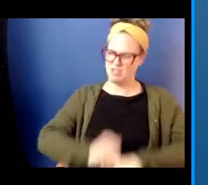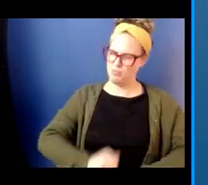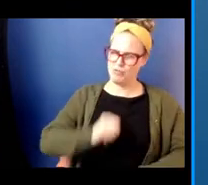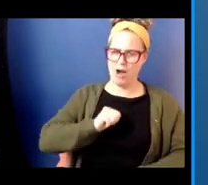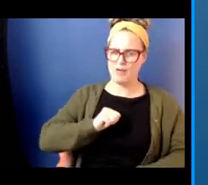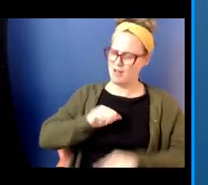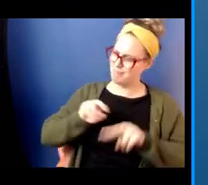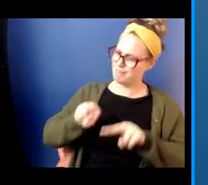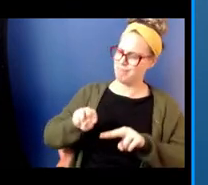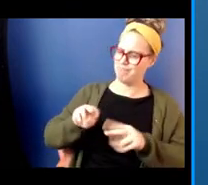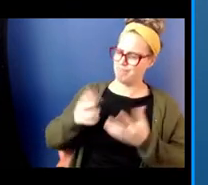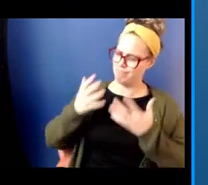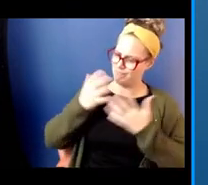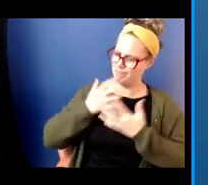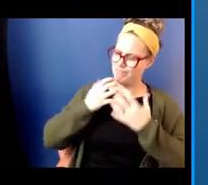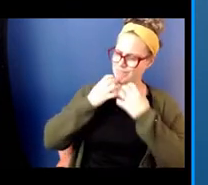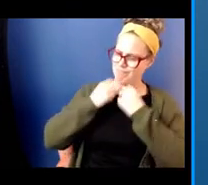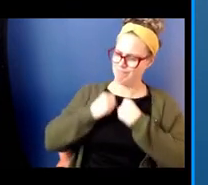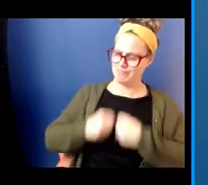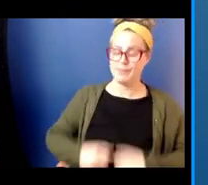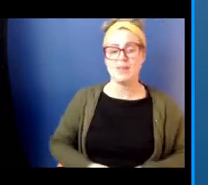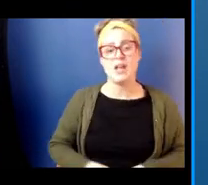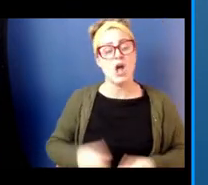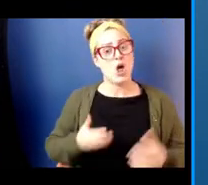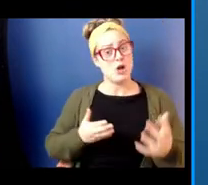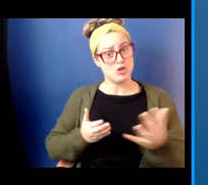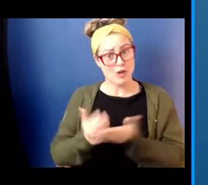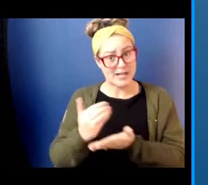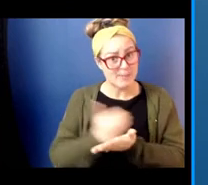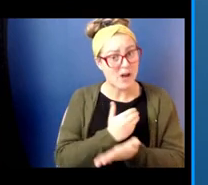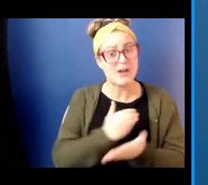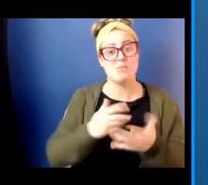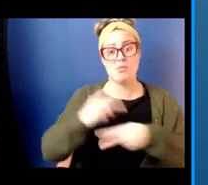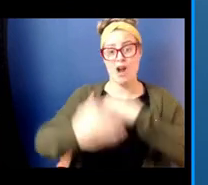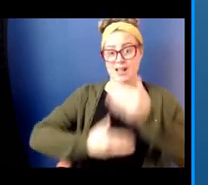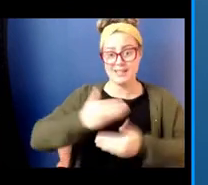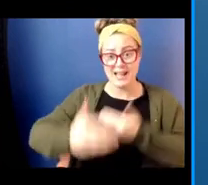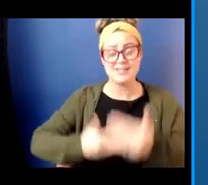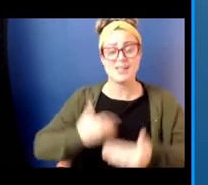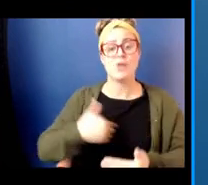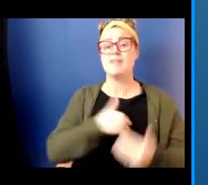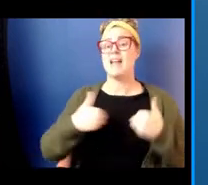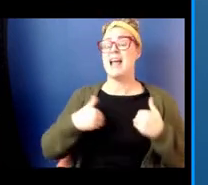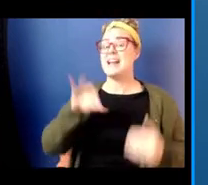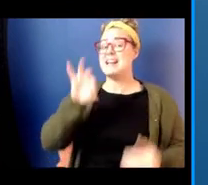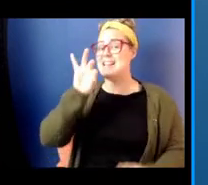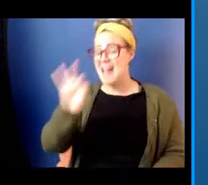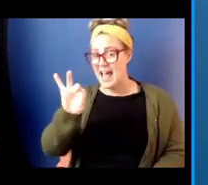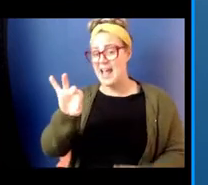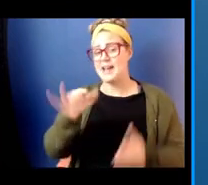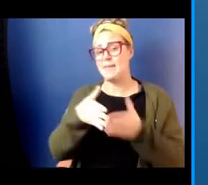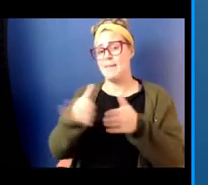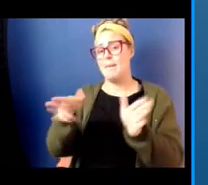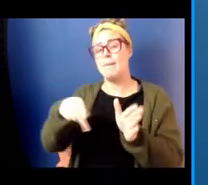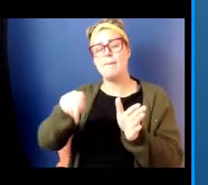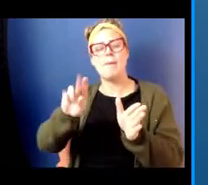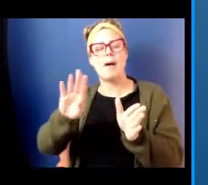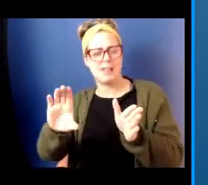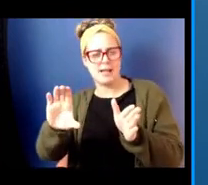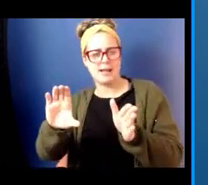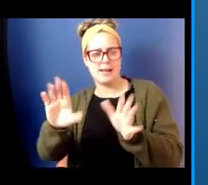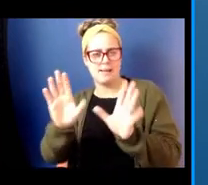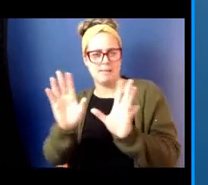process the committee has held nine public meetings along with four public listening sessions and an online